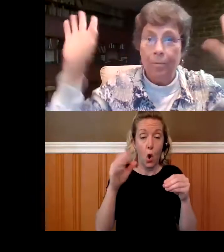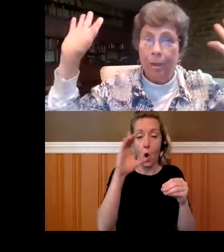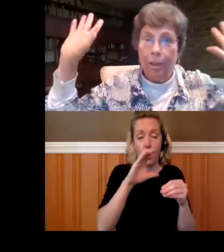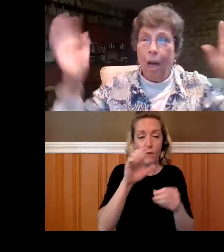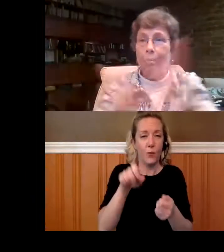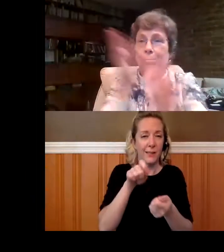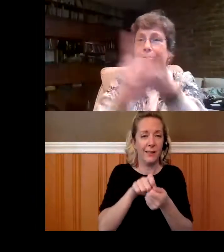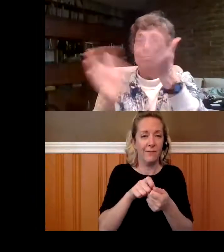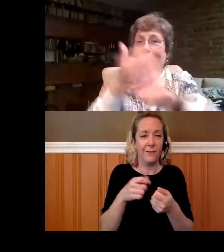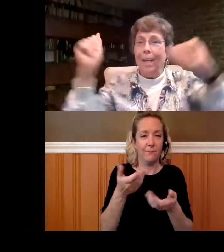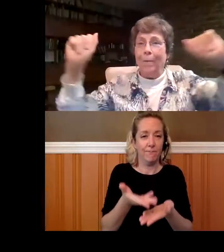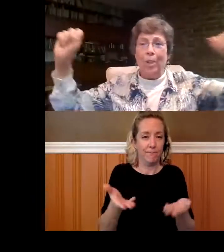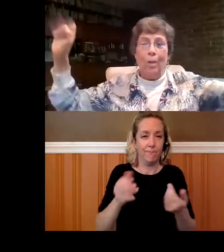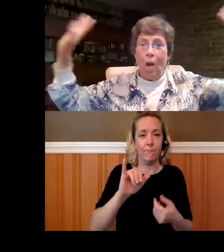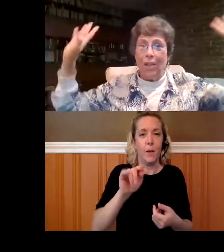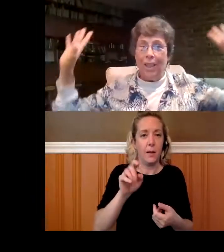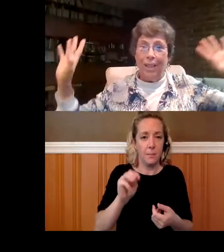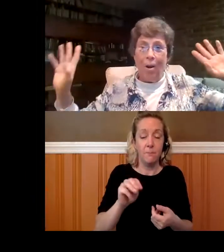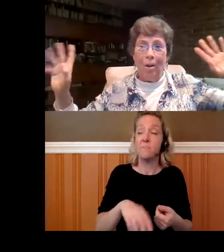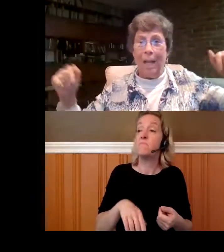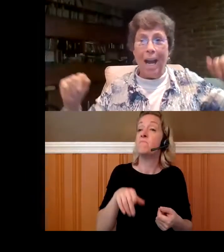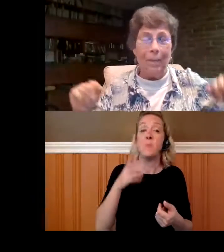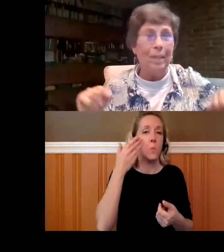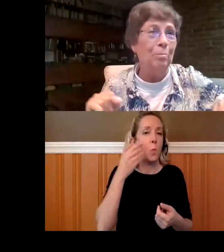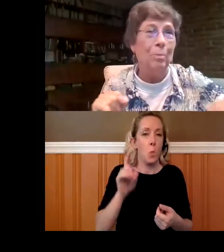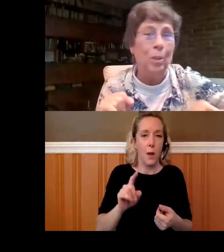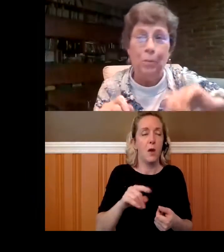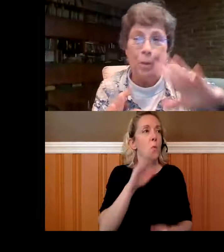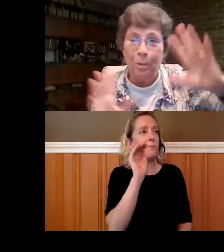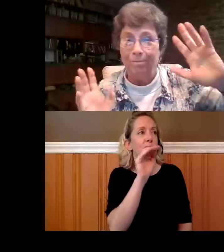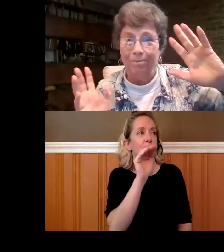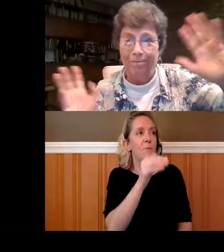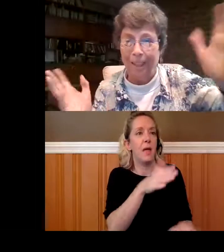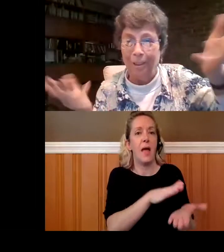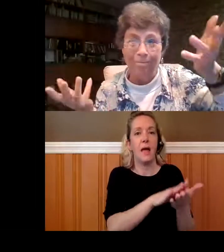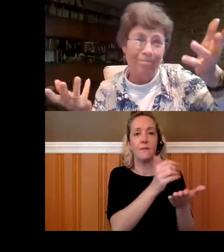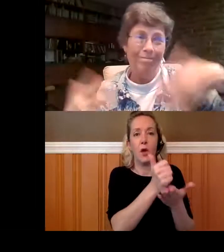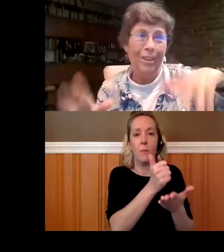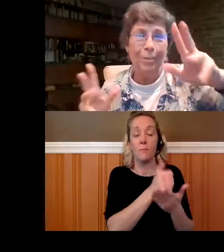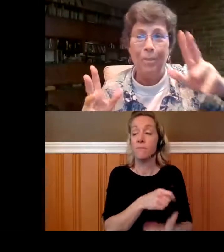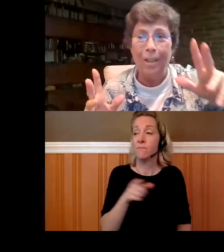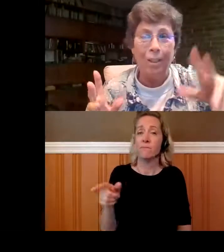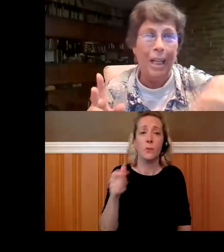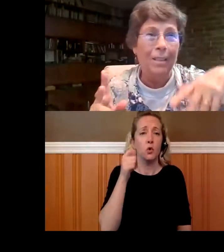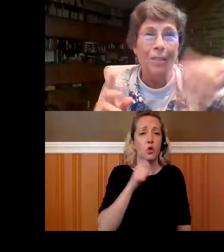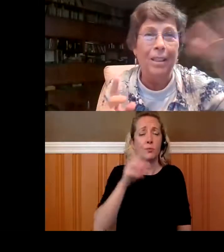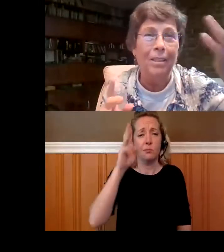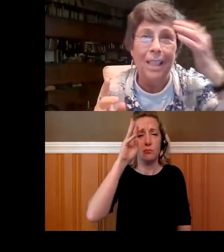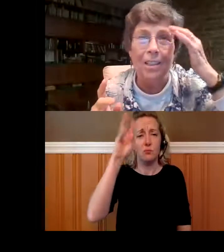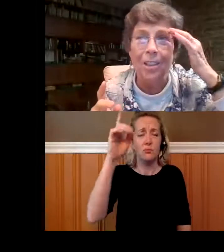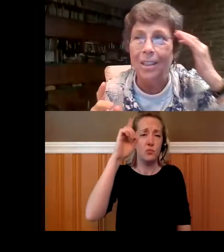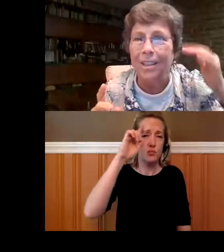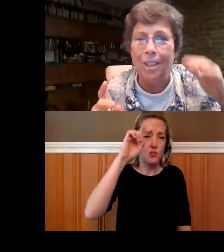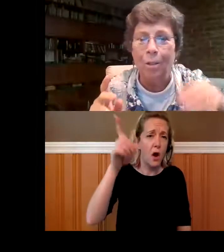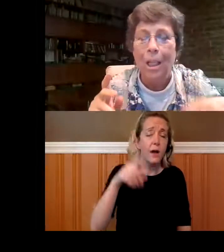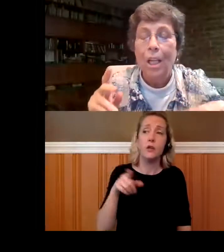watch this all happen. And beautiful, she was very creative, very intelligent. And so she wrote out a note, and I'm